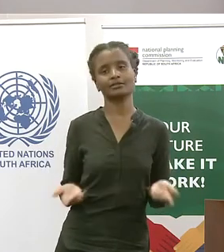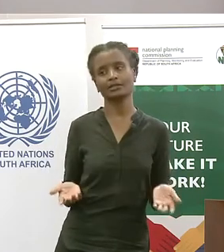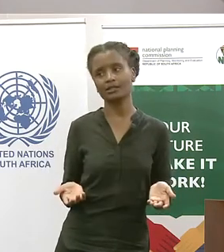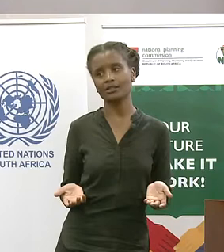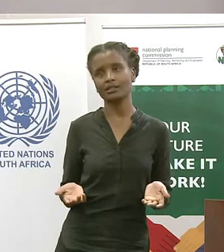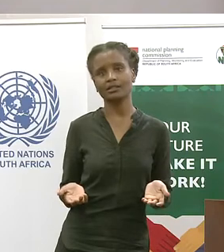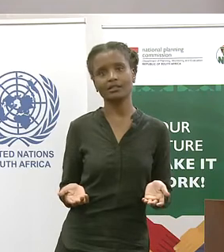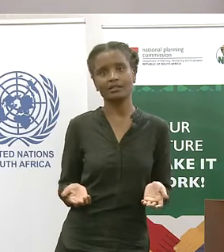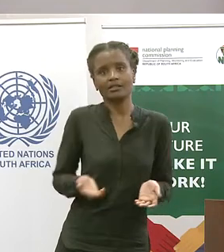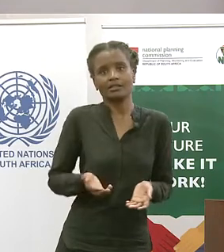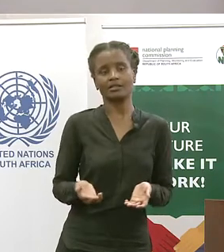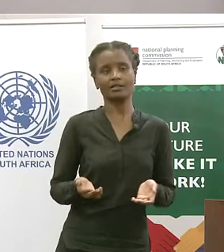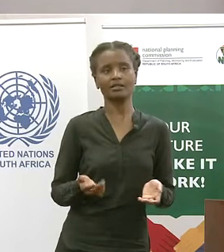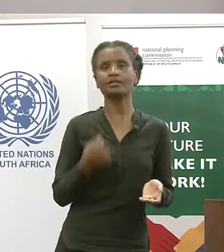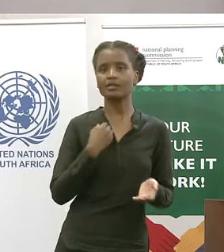to advertise